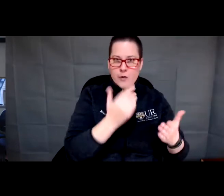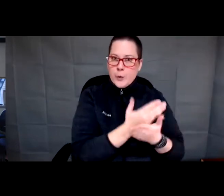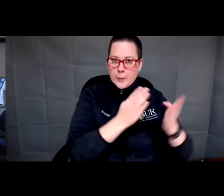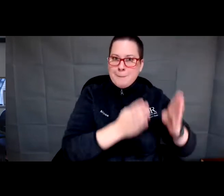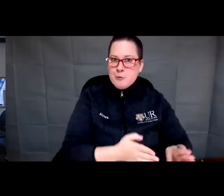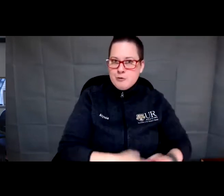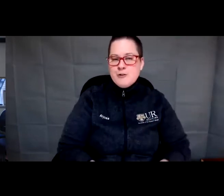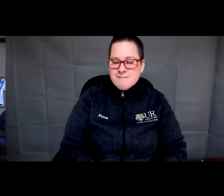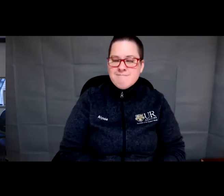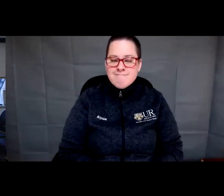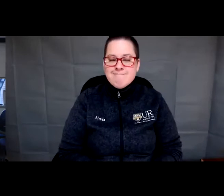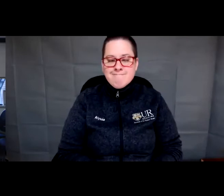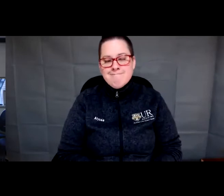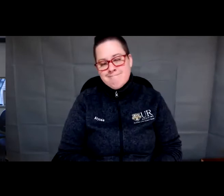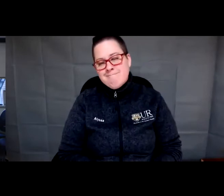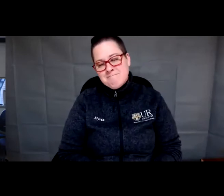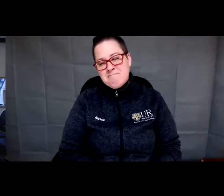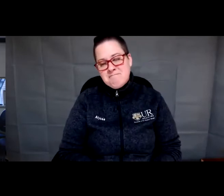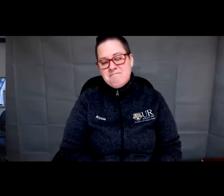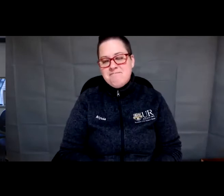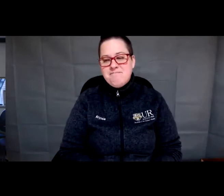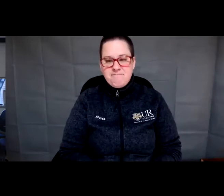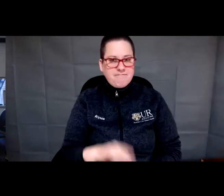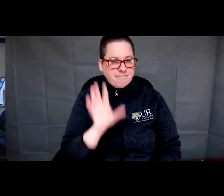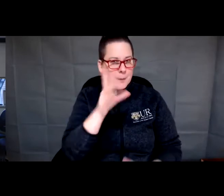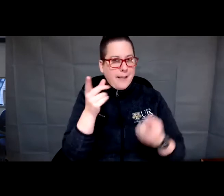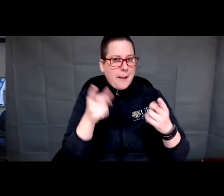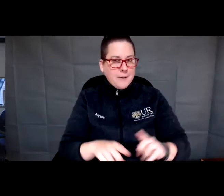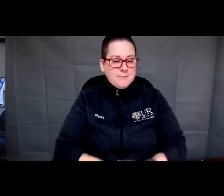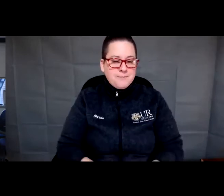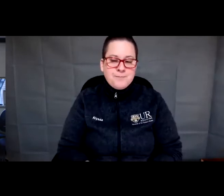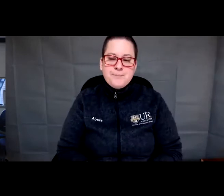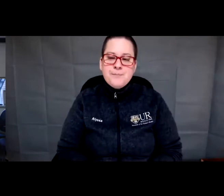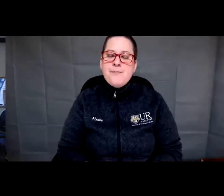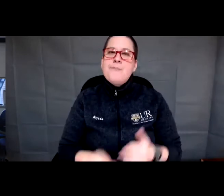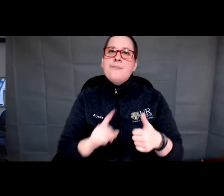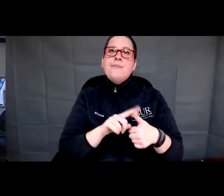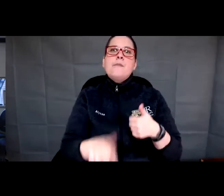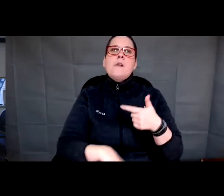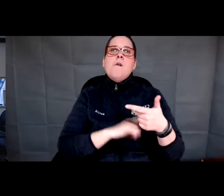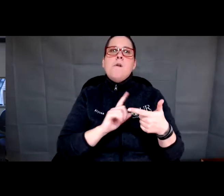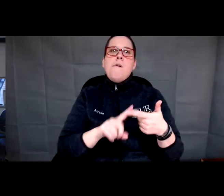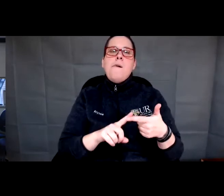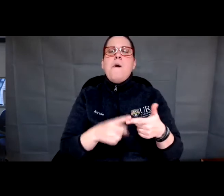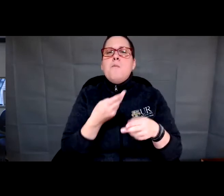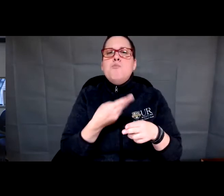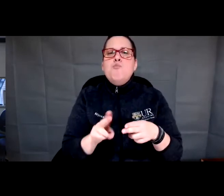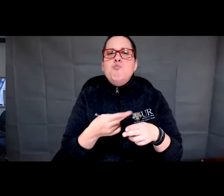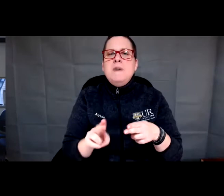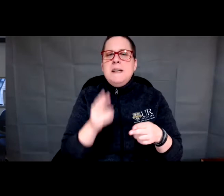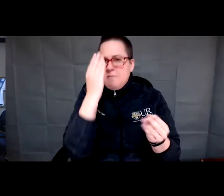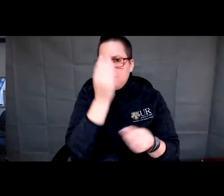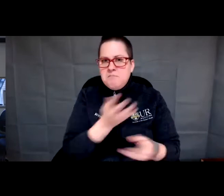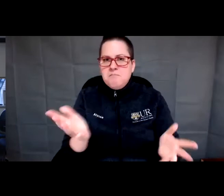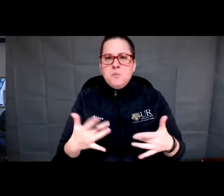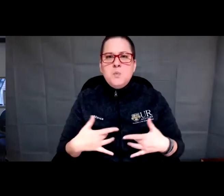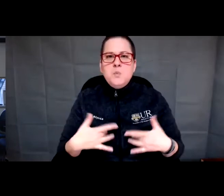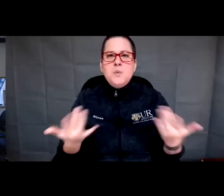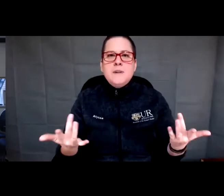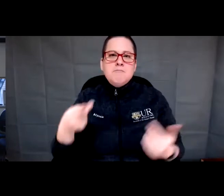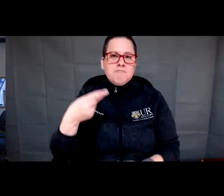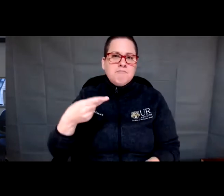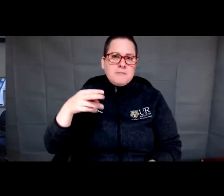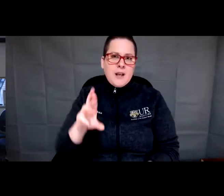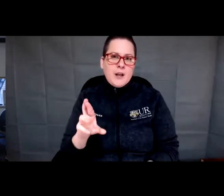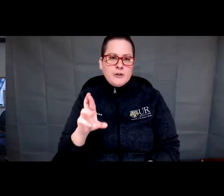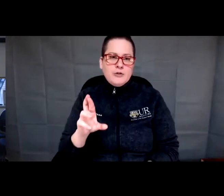And so certainly we'll be doing that. Want to give you just a brief update on what's going on in